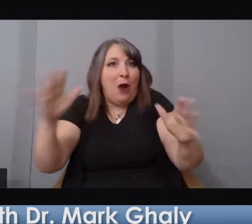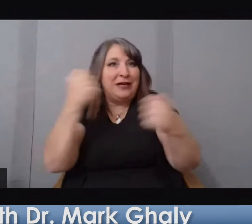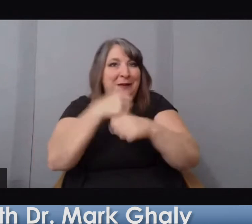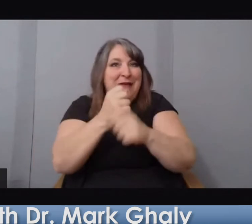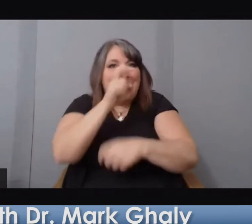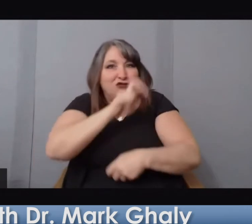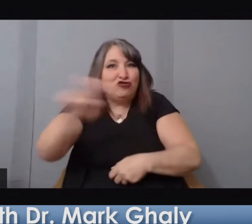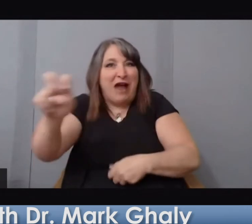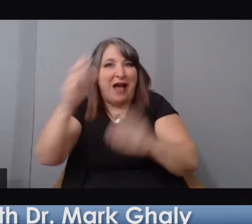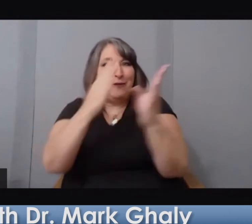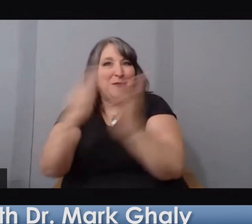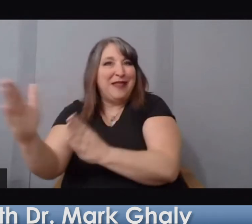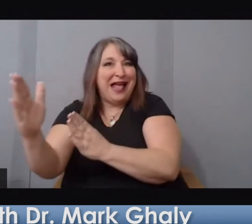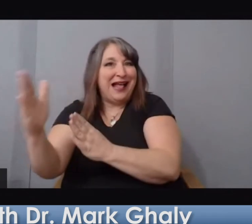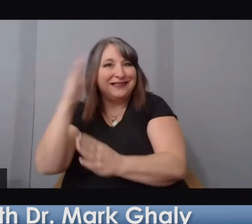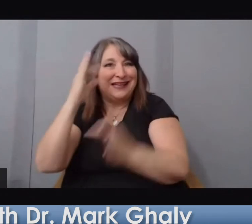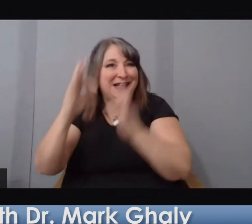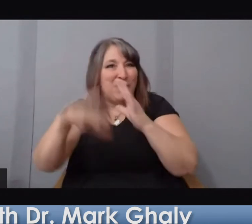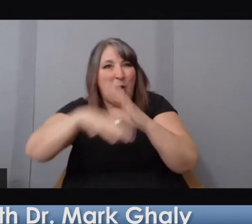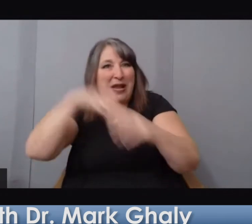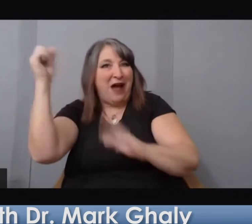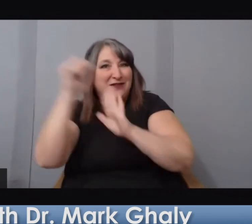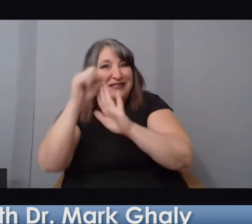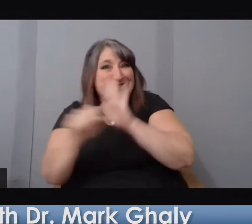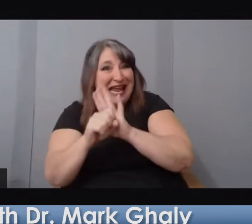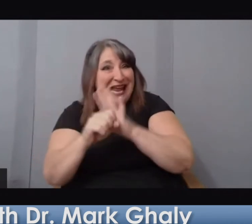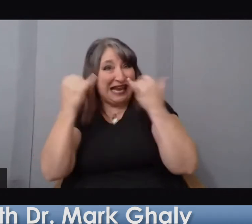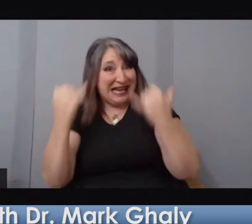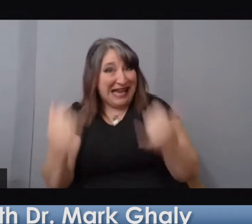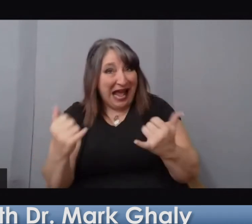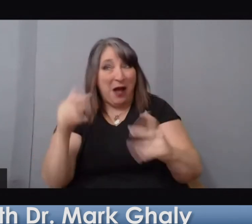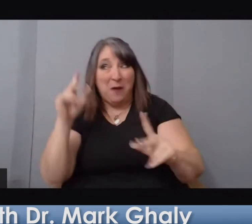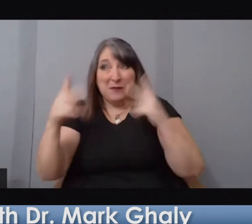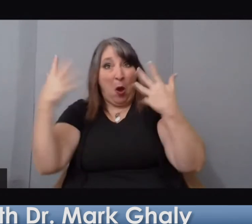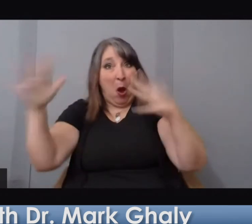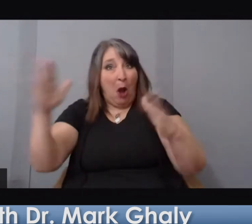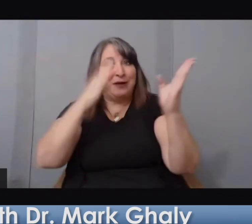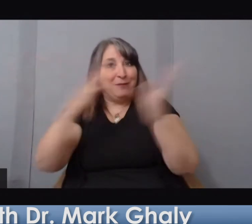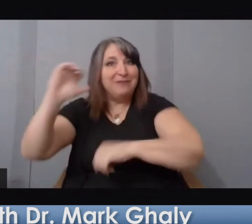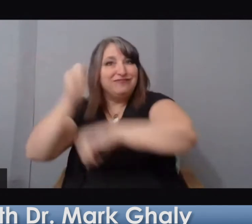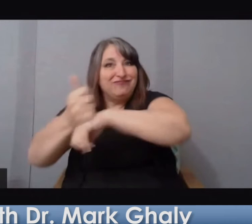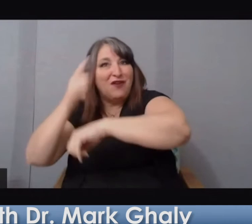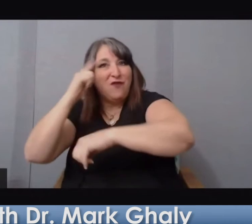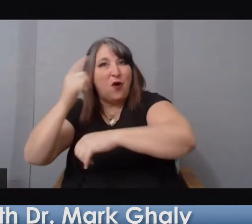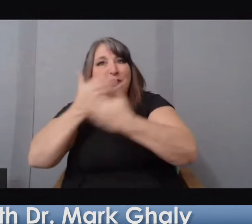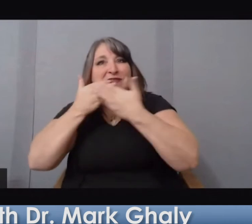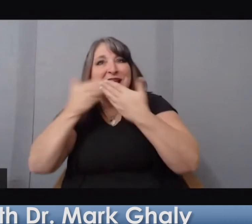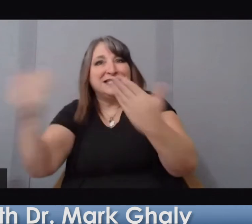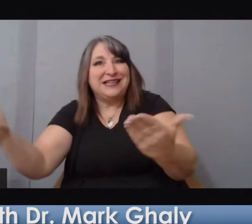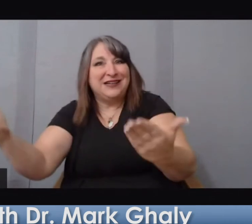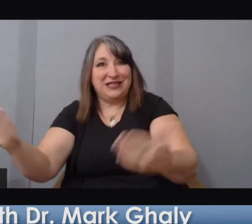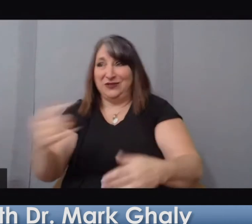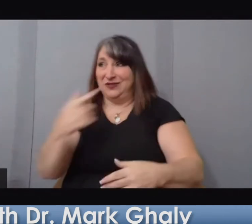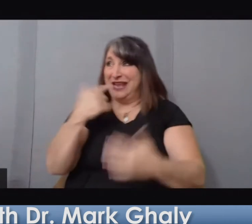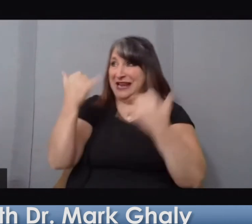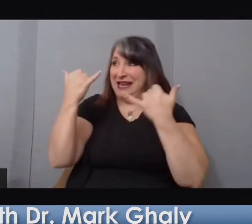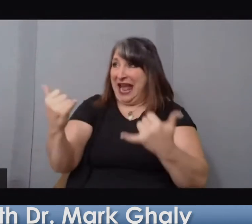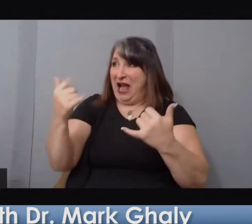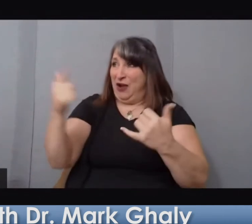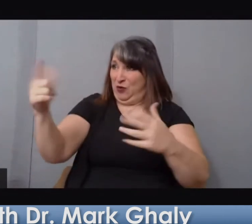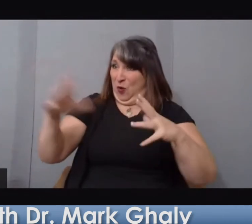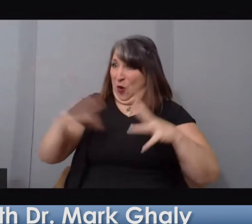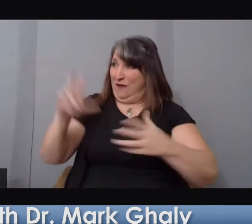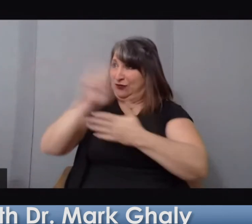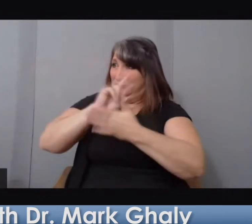state. Are you asking them to lose out on potentially 2 weeks of work to quarantine when they come